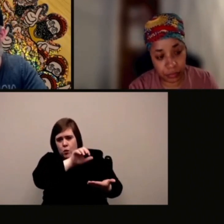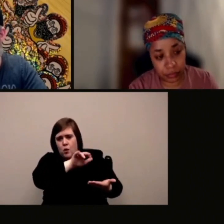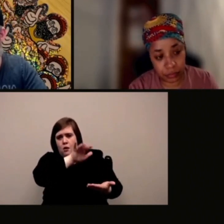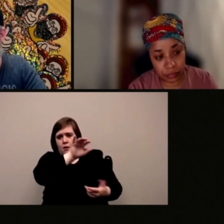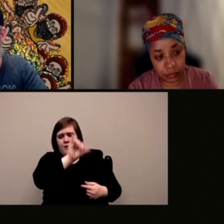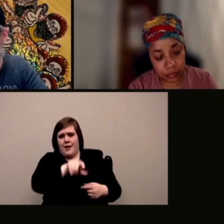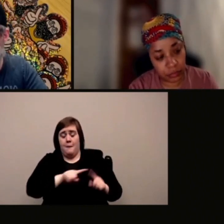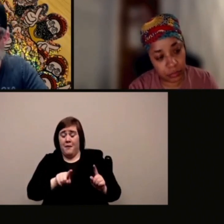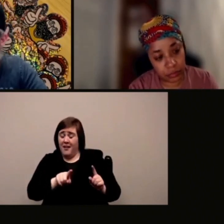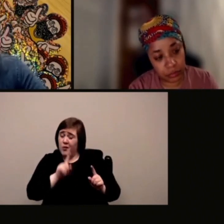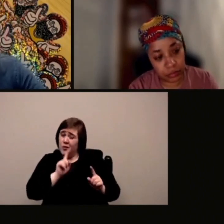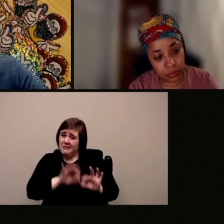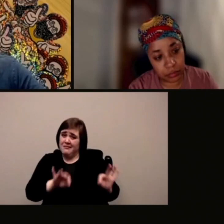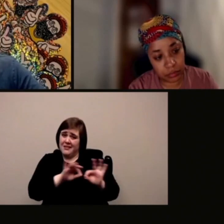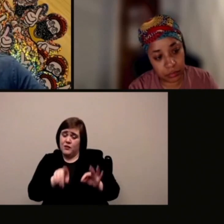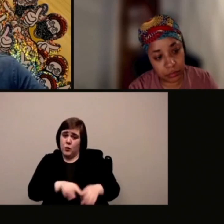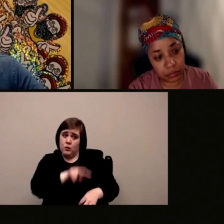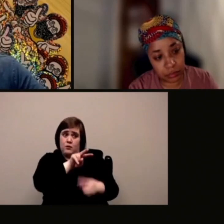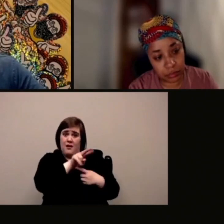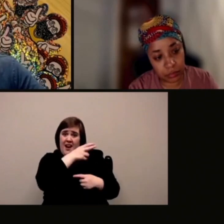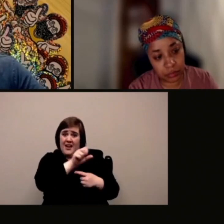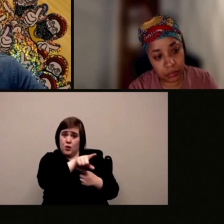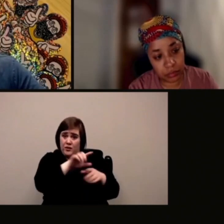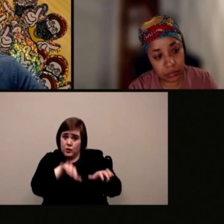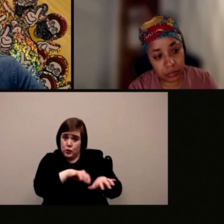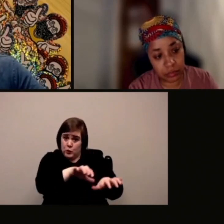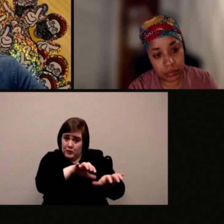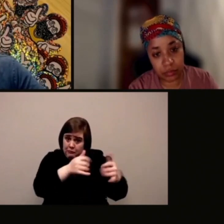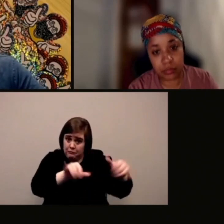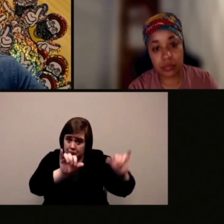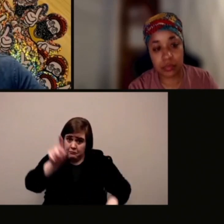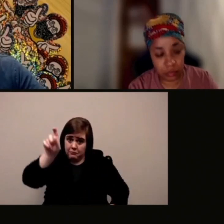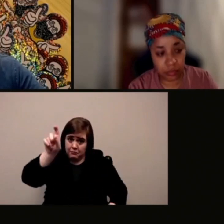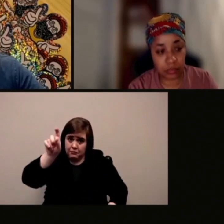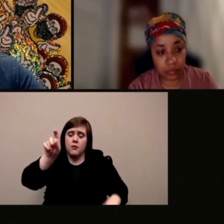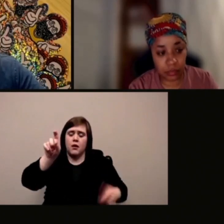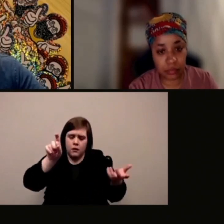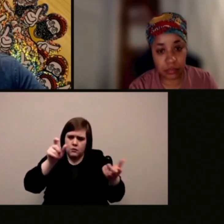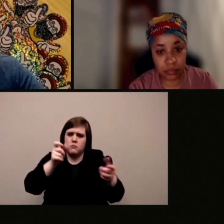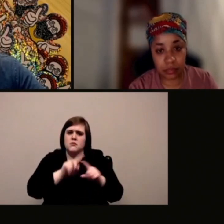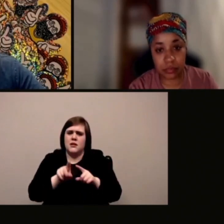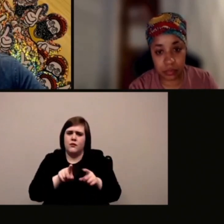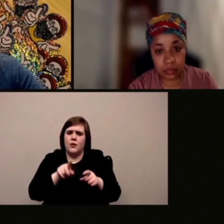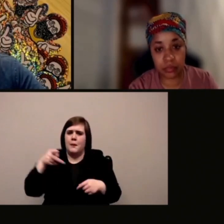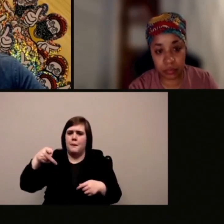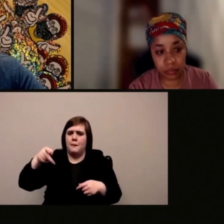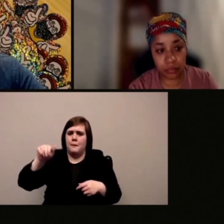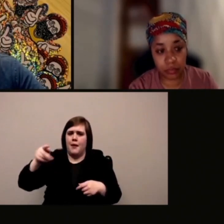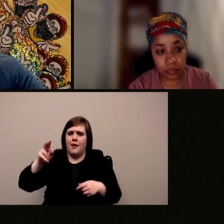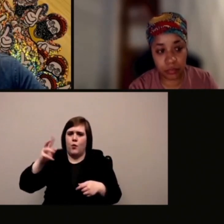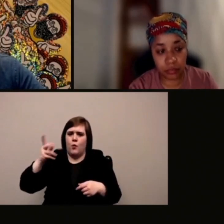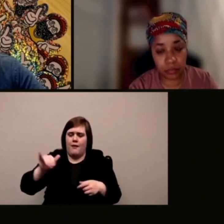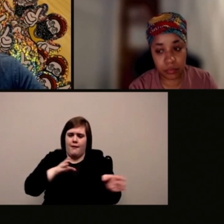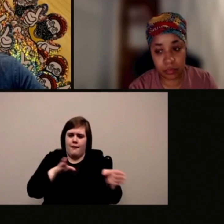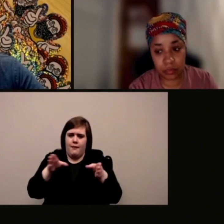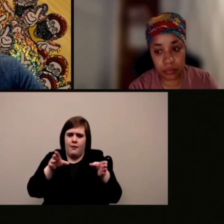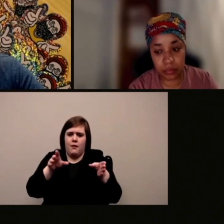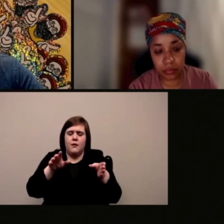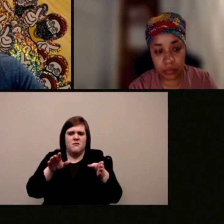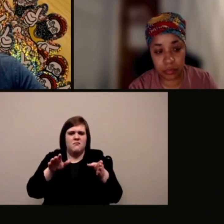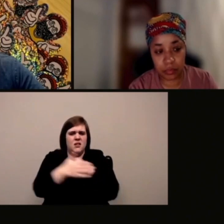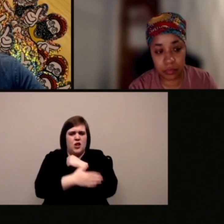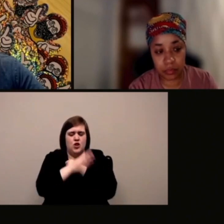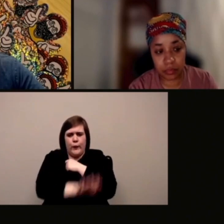at high school to see if the kids are even doing this. There's pathways across the country. And when my district, there